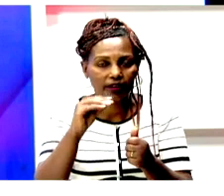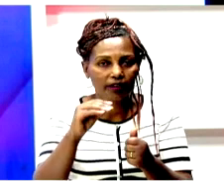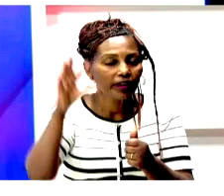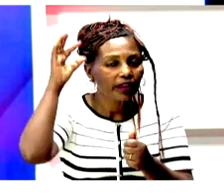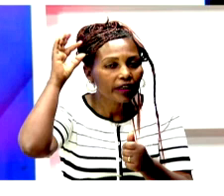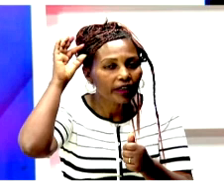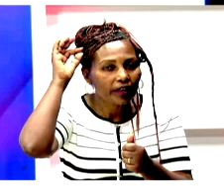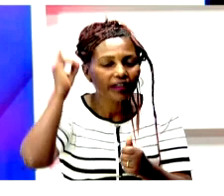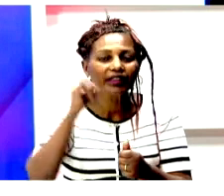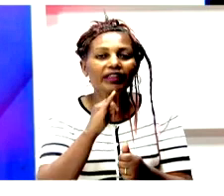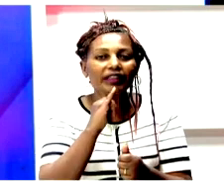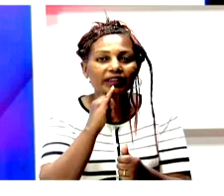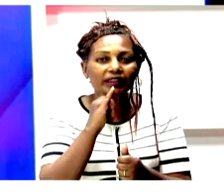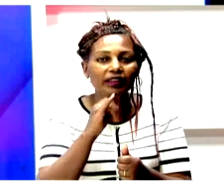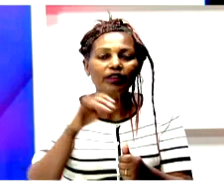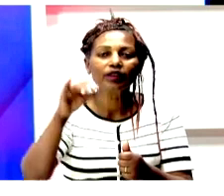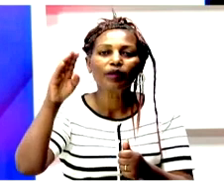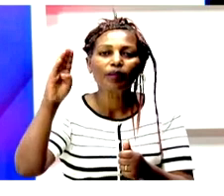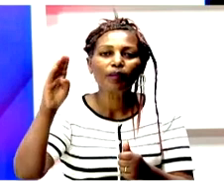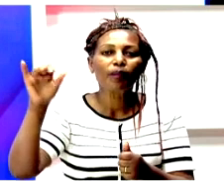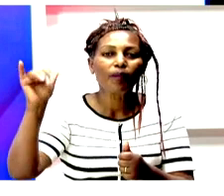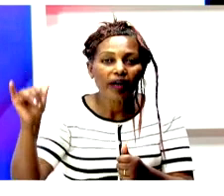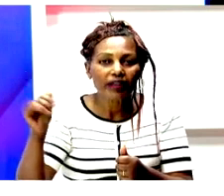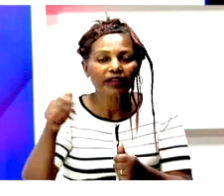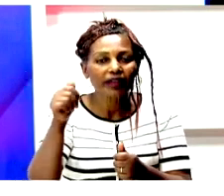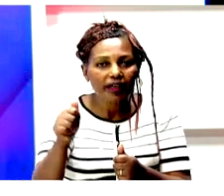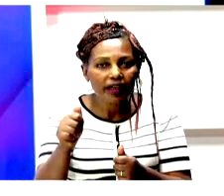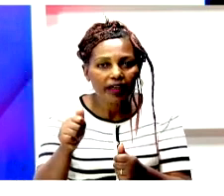Hair is cut by the barber, by a barber.